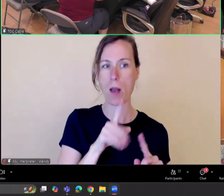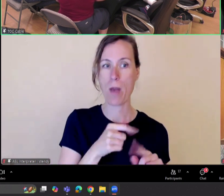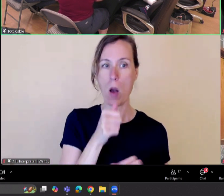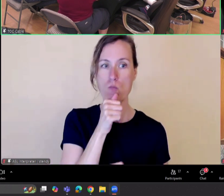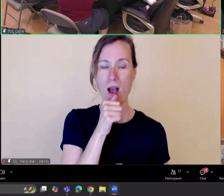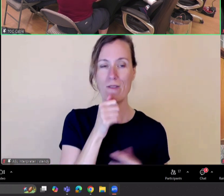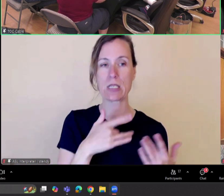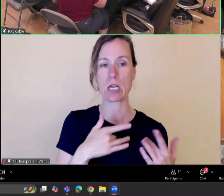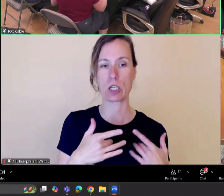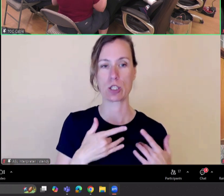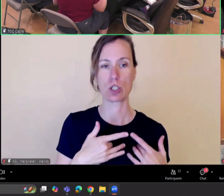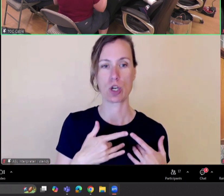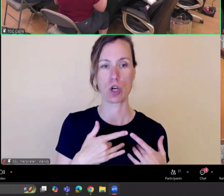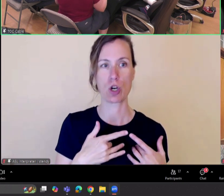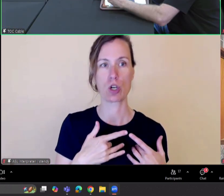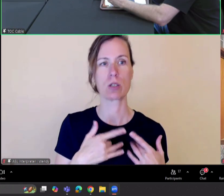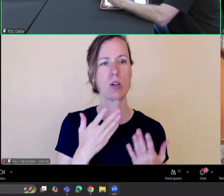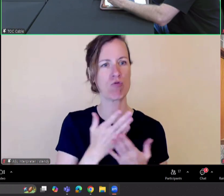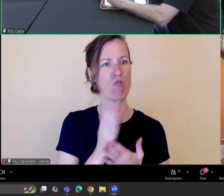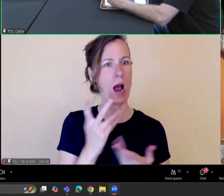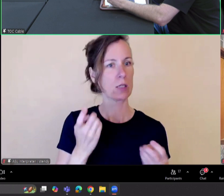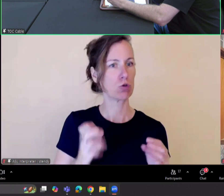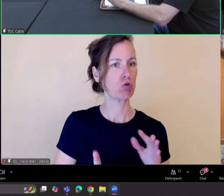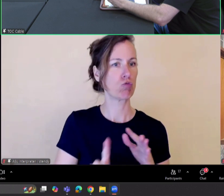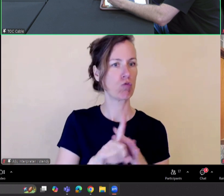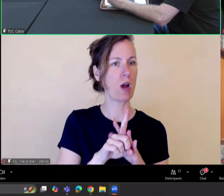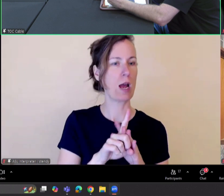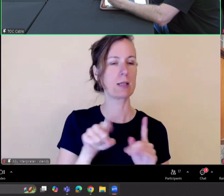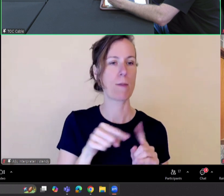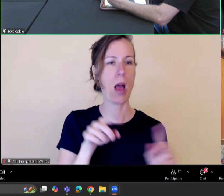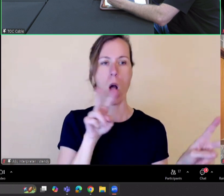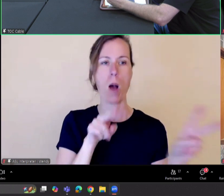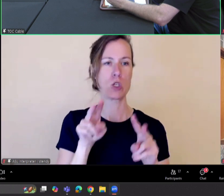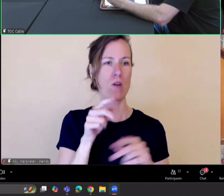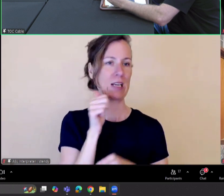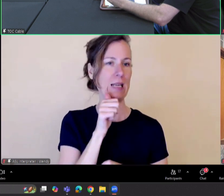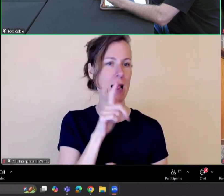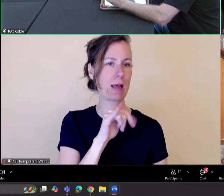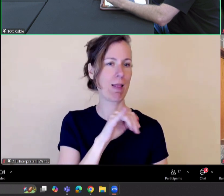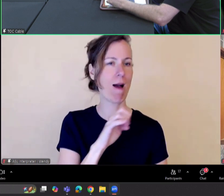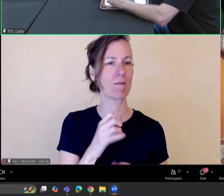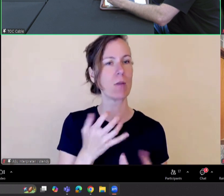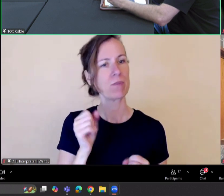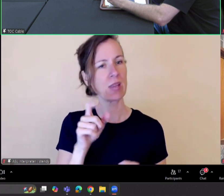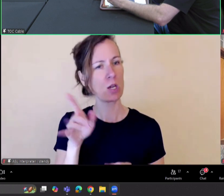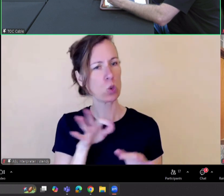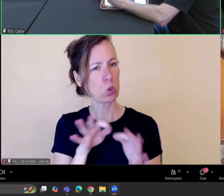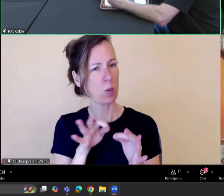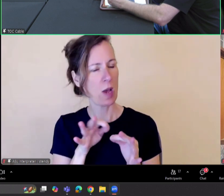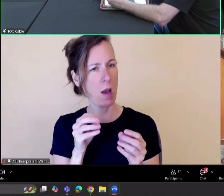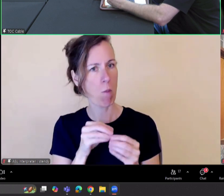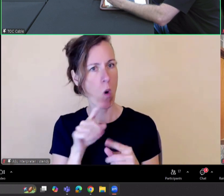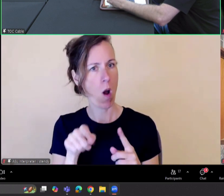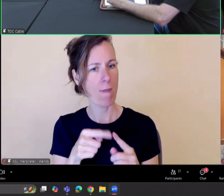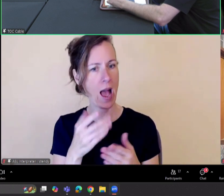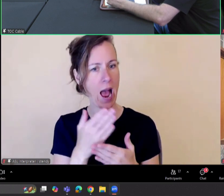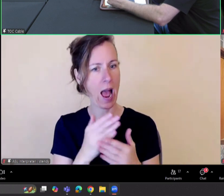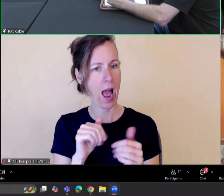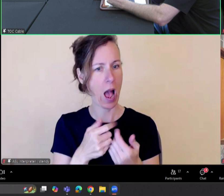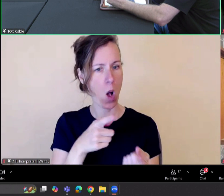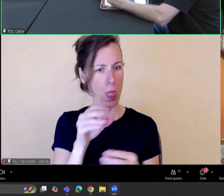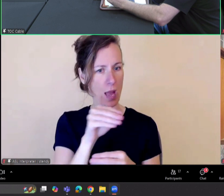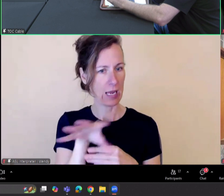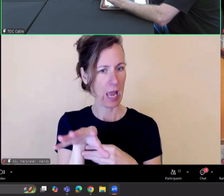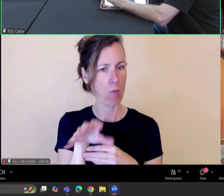about observations of daily life, can you tell us more about how those cameras are pointed, what the field of